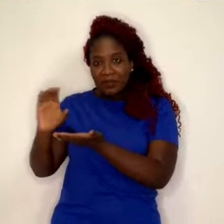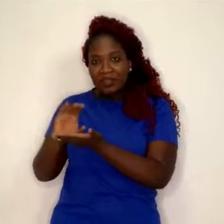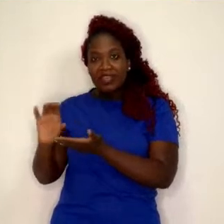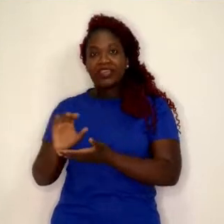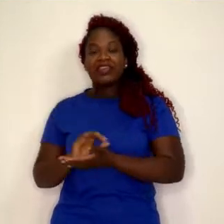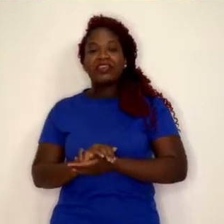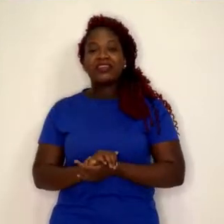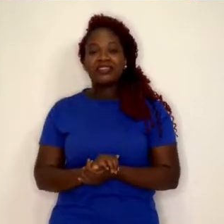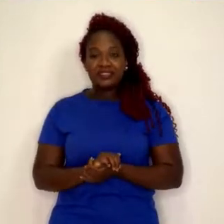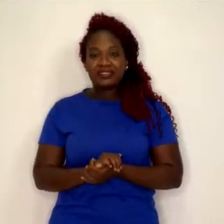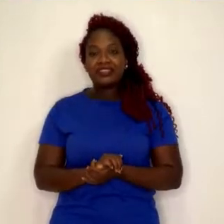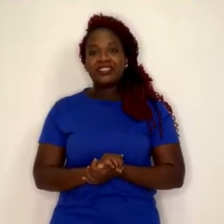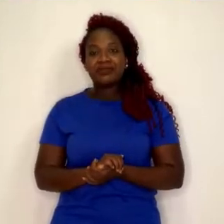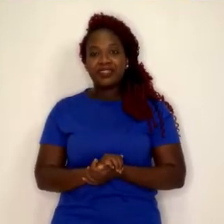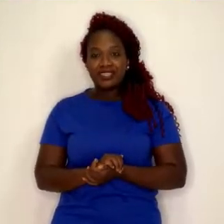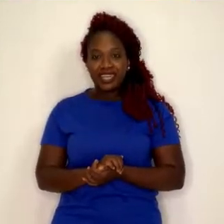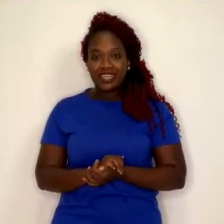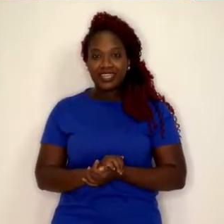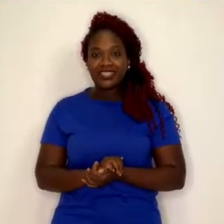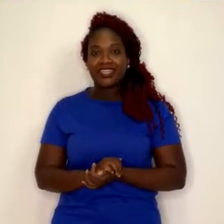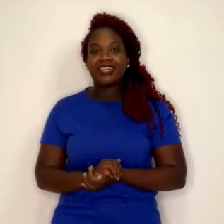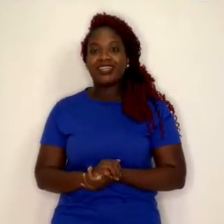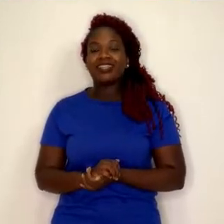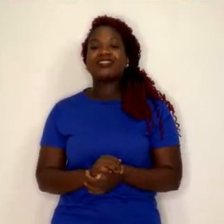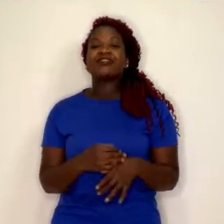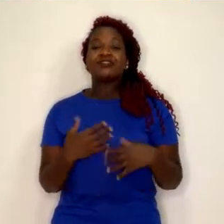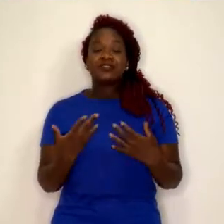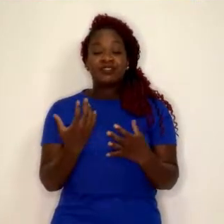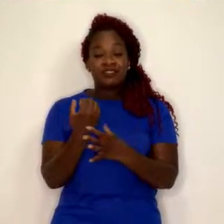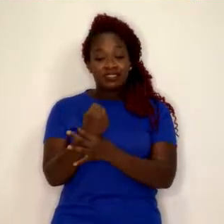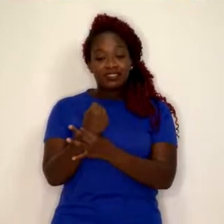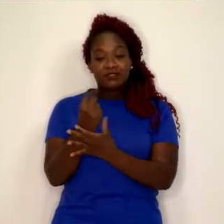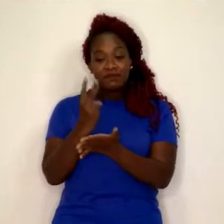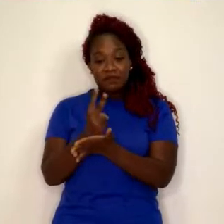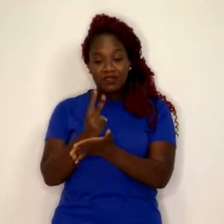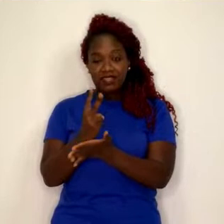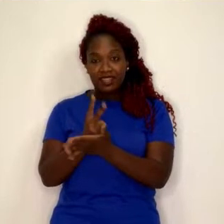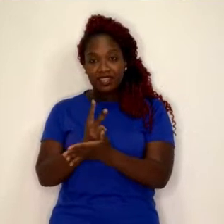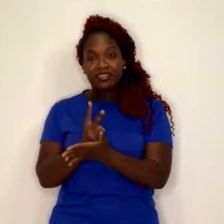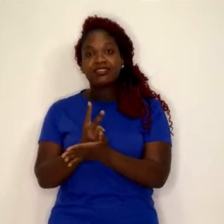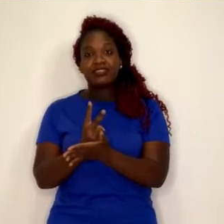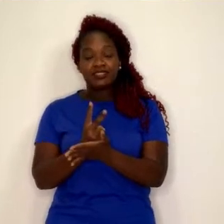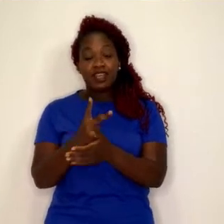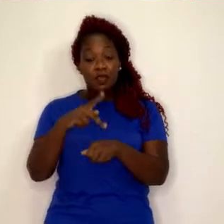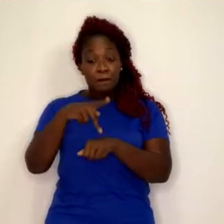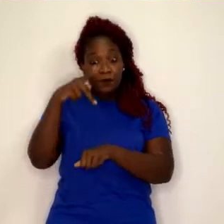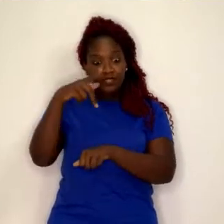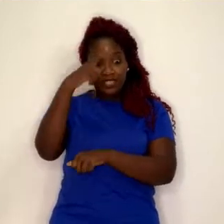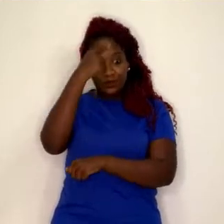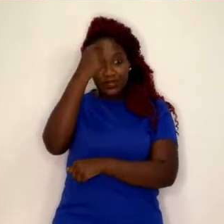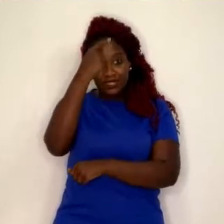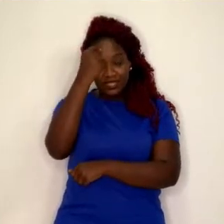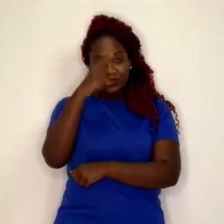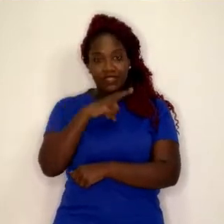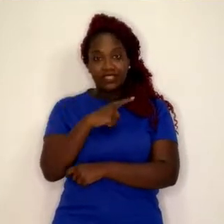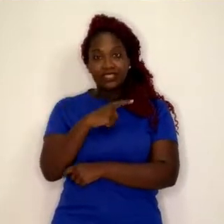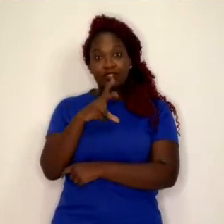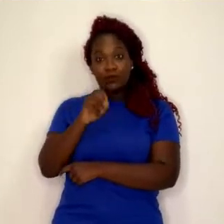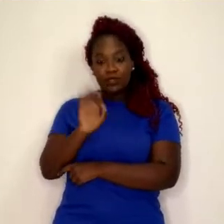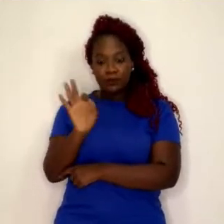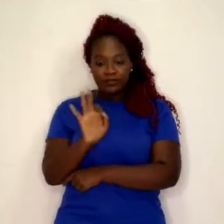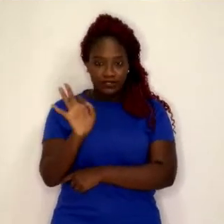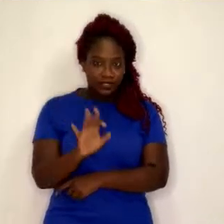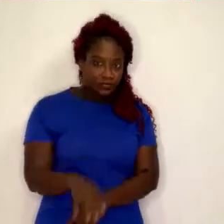about funding, we are talking about permanence on retention rates and our graduate